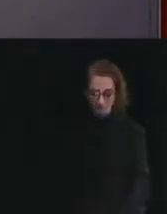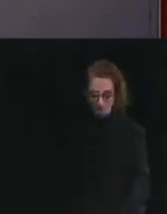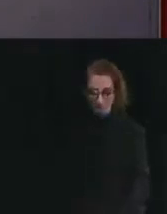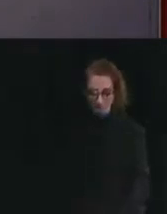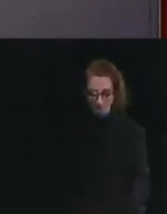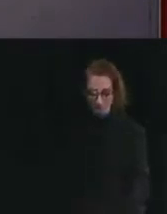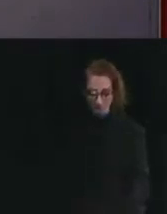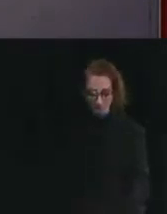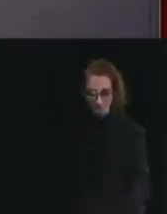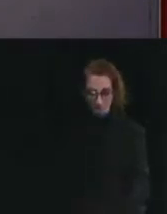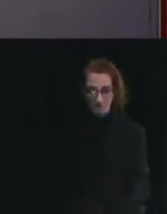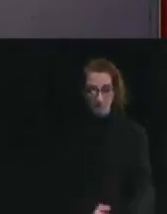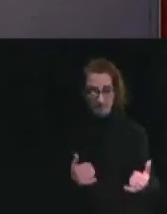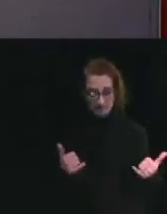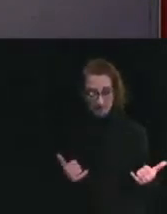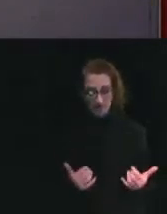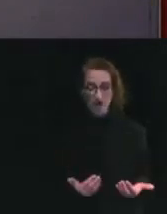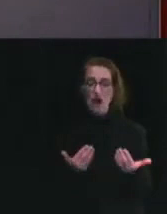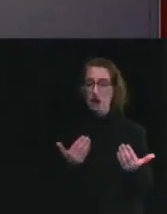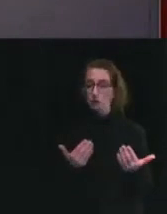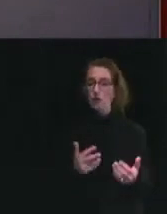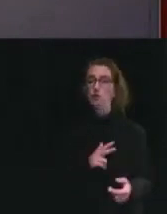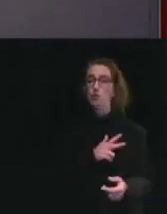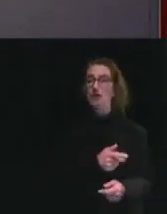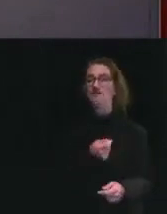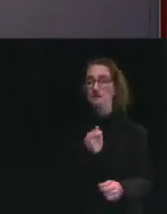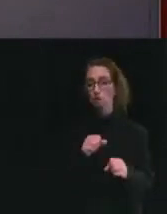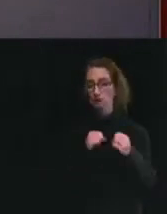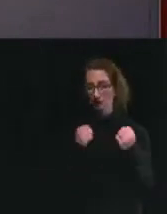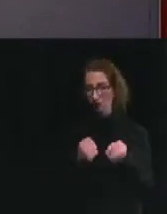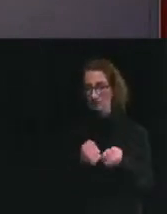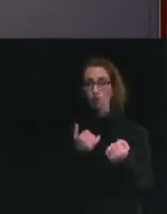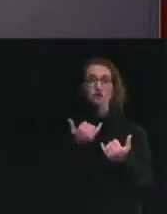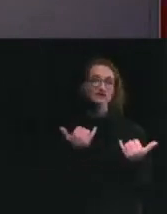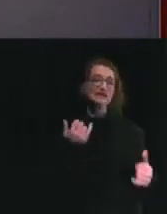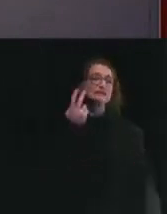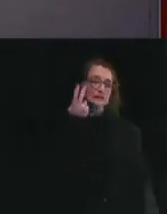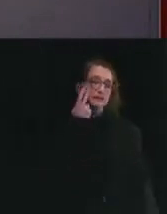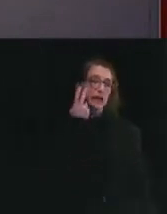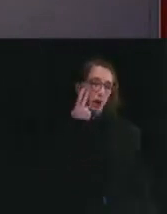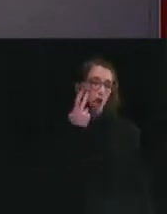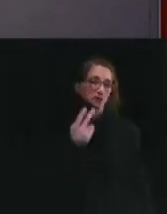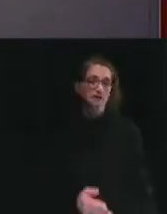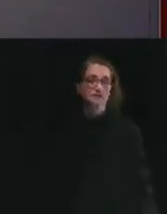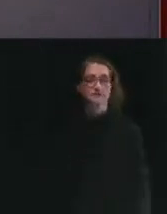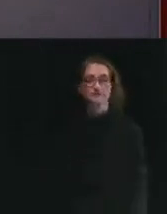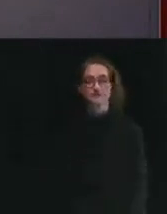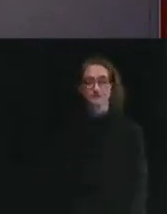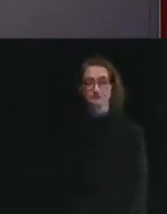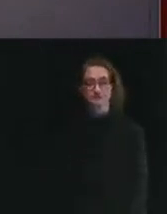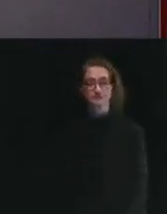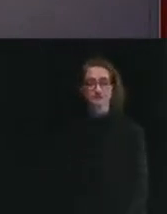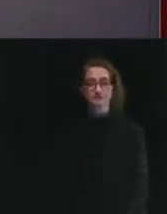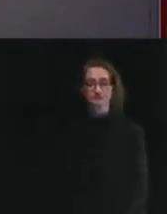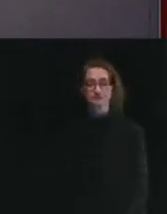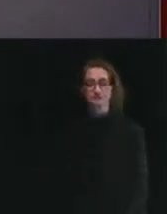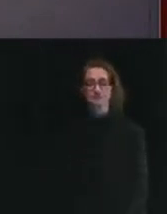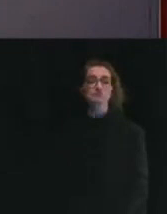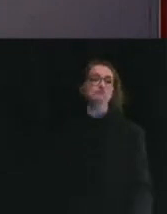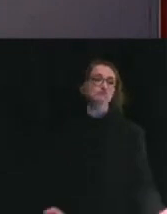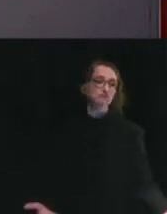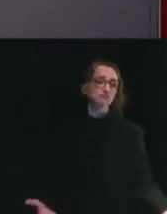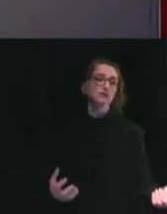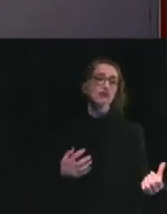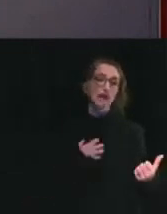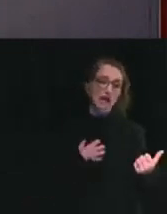Now I want to talk a little bit about the current social insurance situation. How are the people we spoke with insured